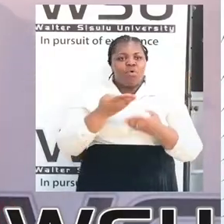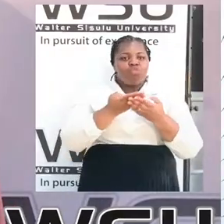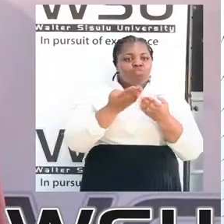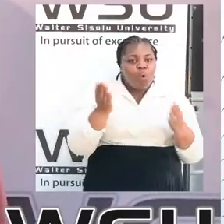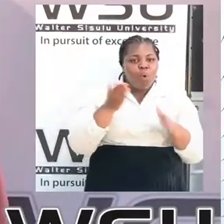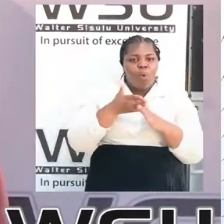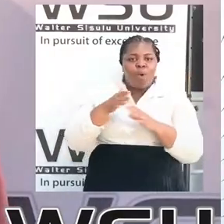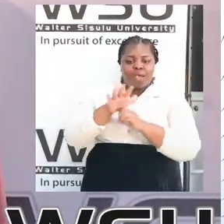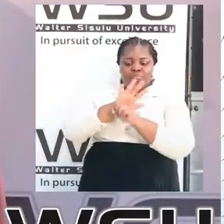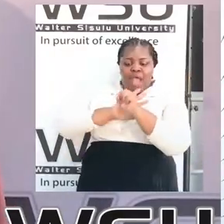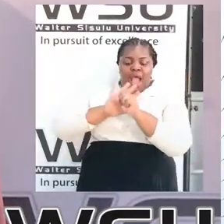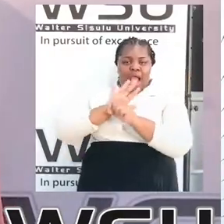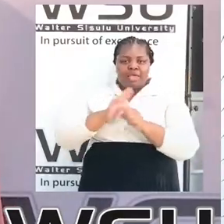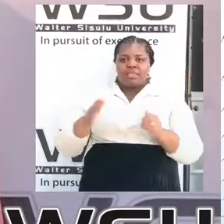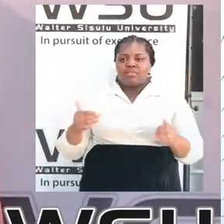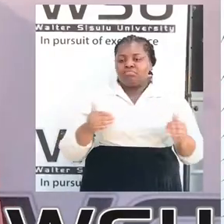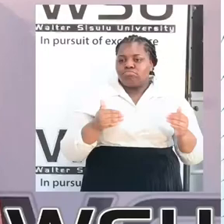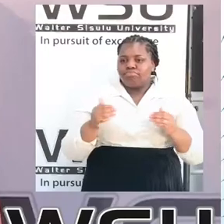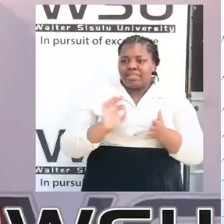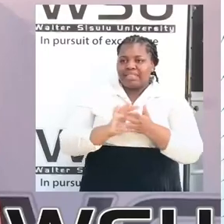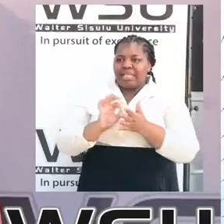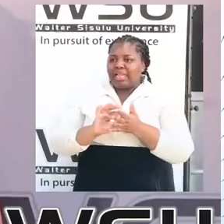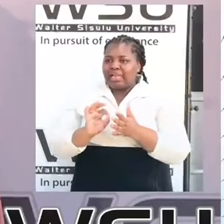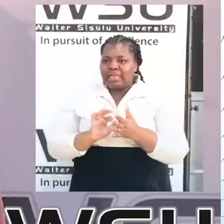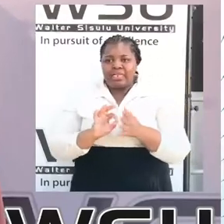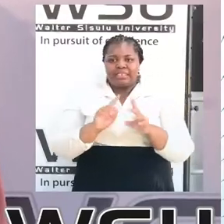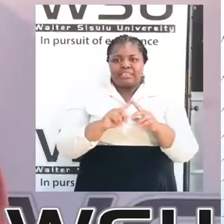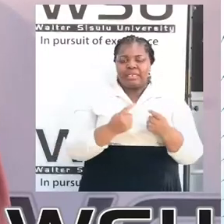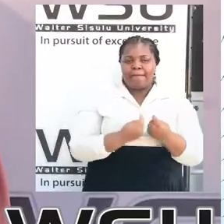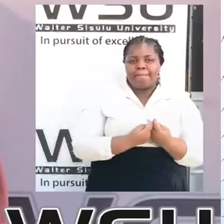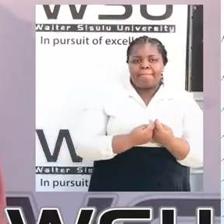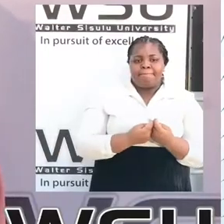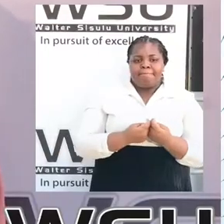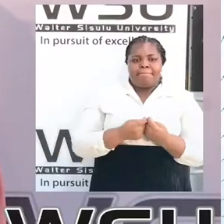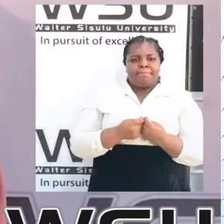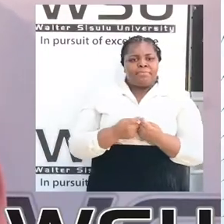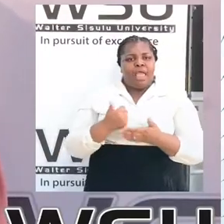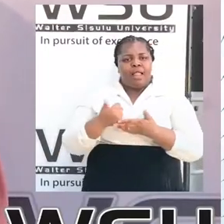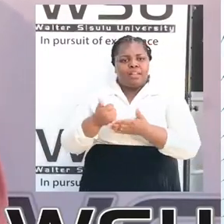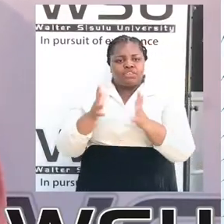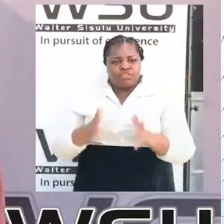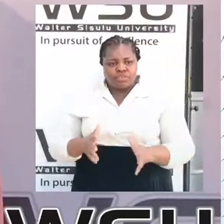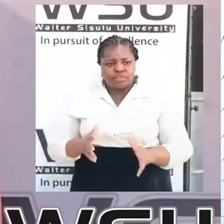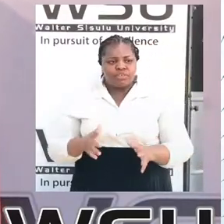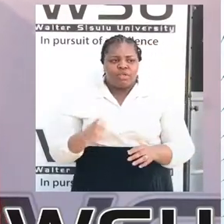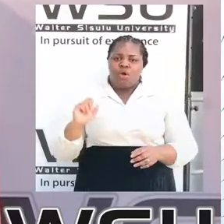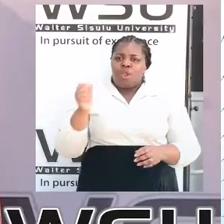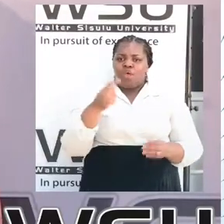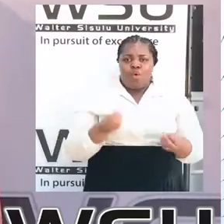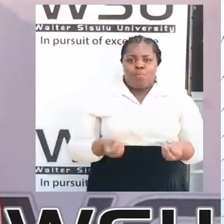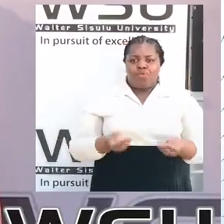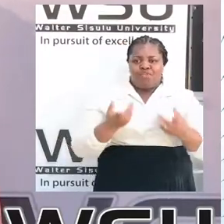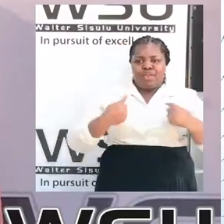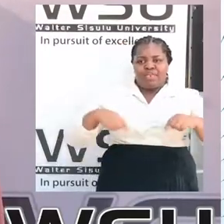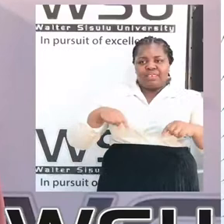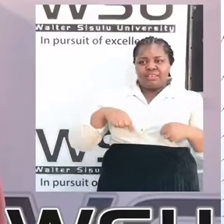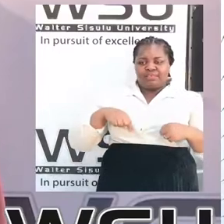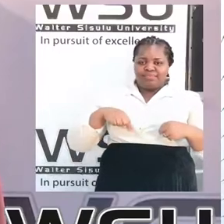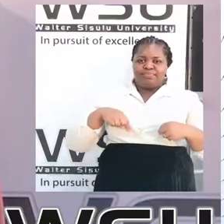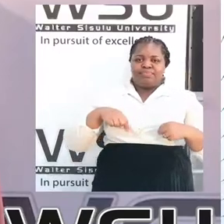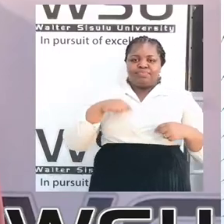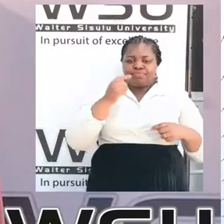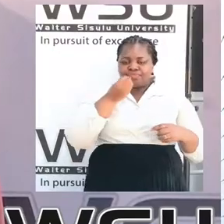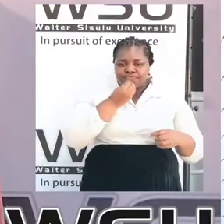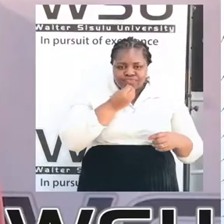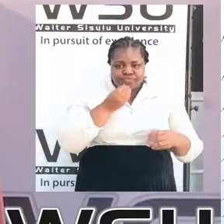who work behind the scenes, the facilities, the cleaning team, ushers, those who provided us with nourishment, we